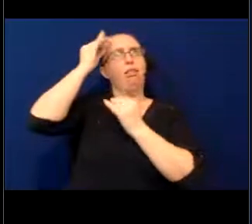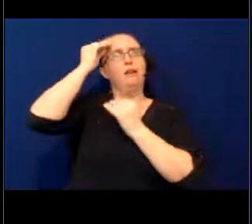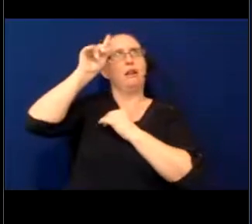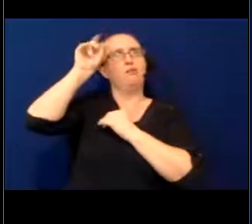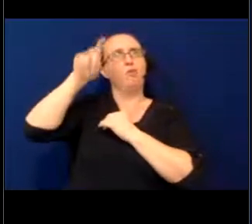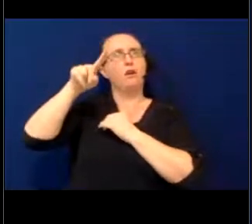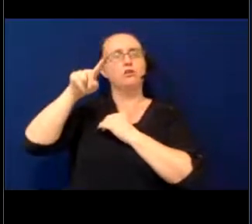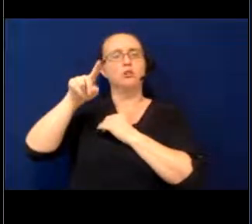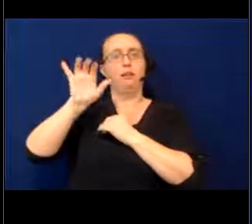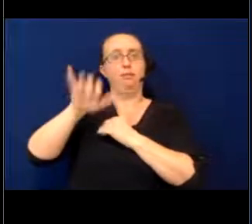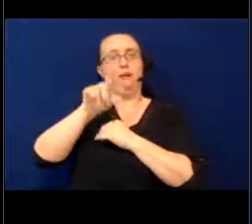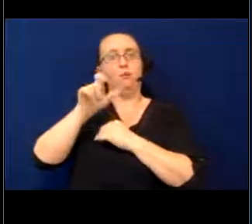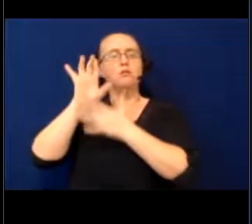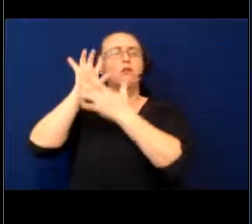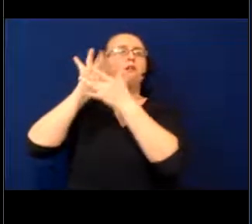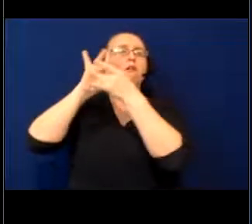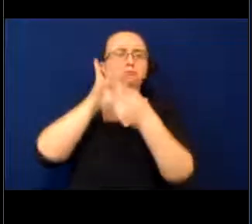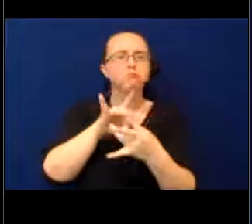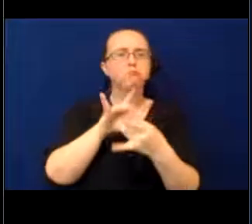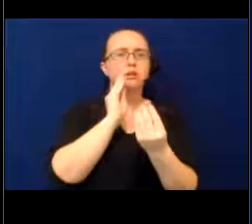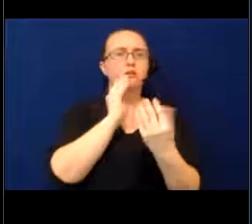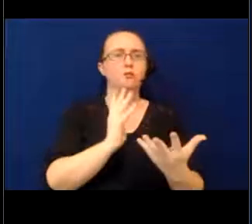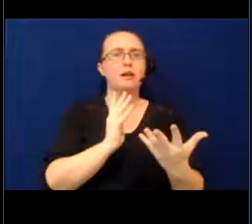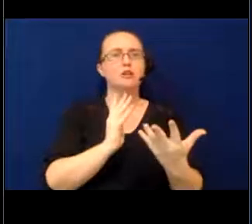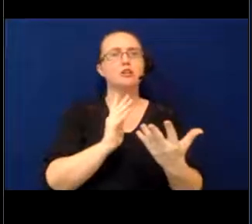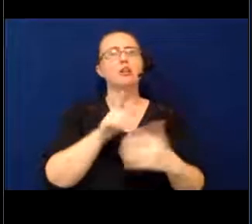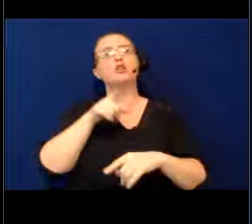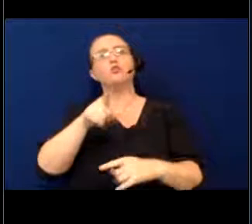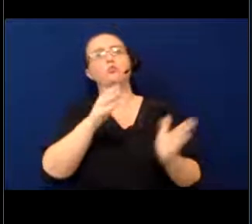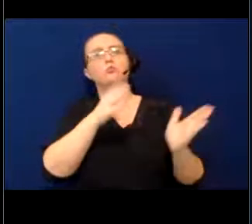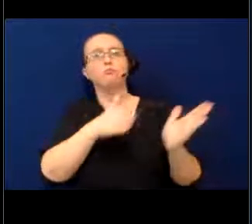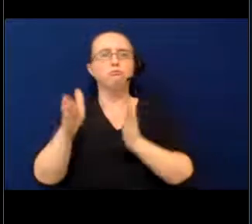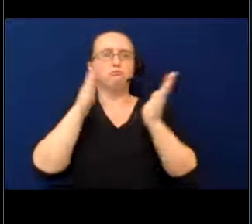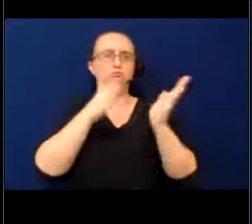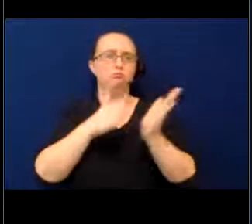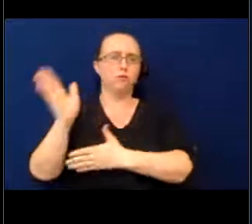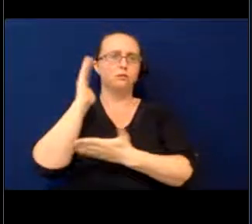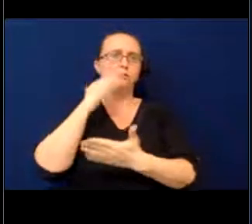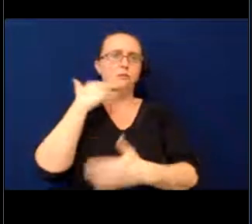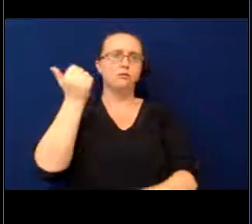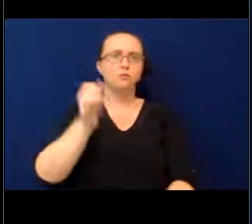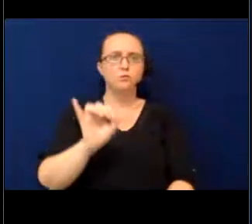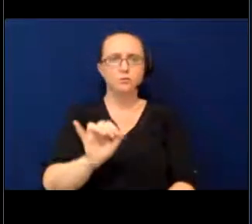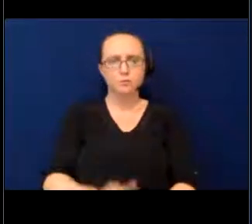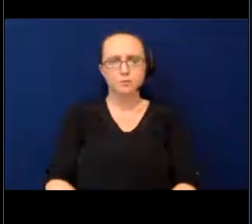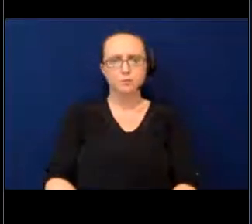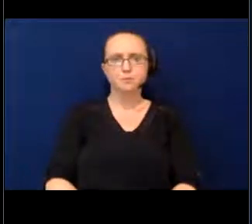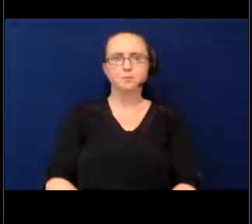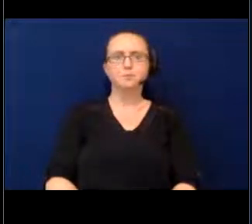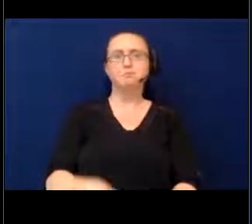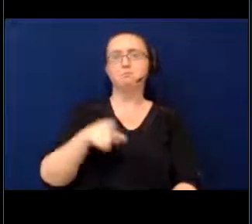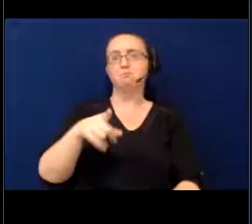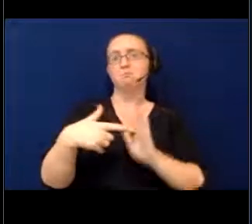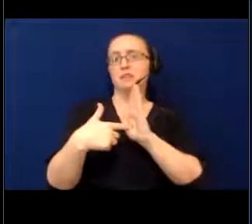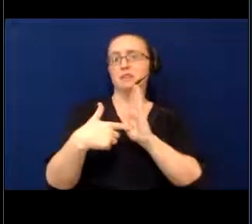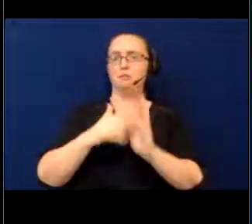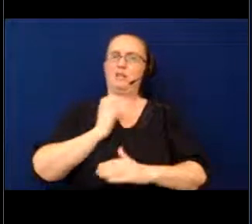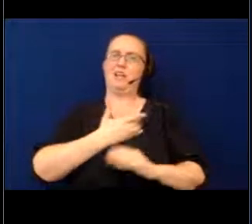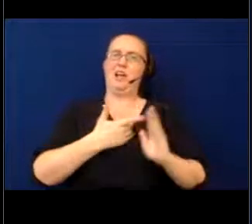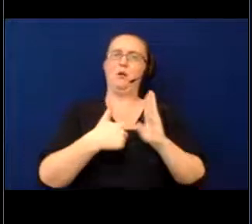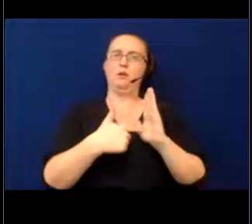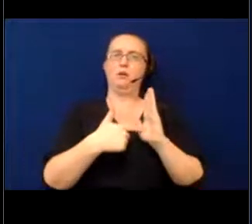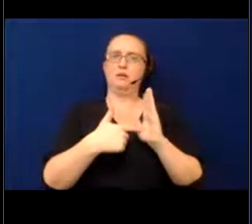to the information, and it also helps you organize the information. So this example is actually our example. This